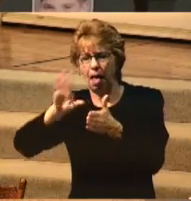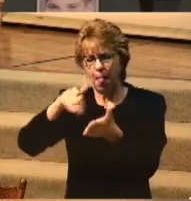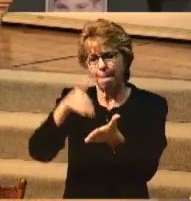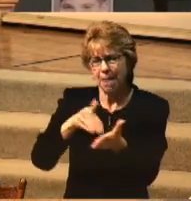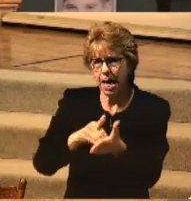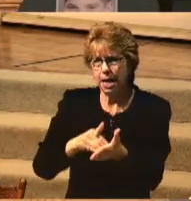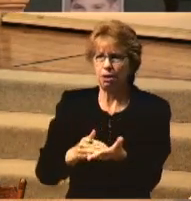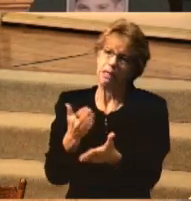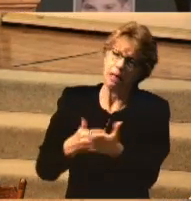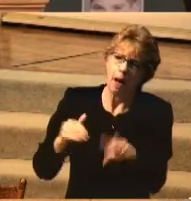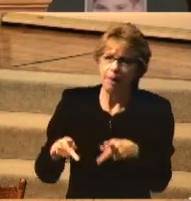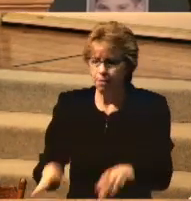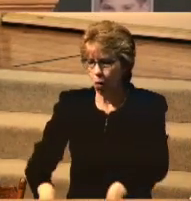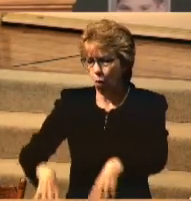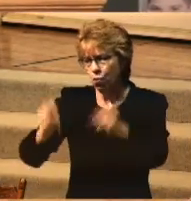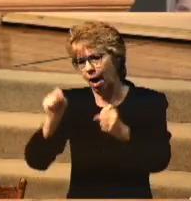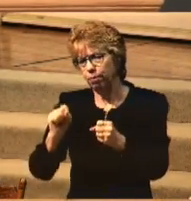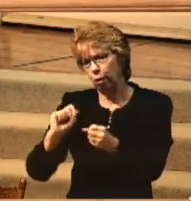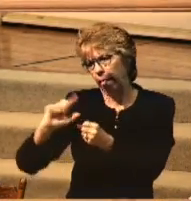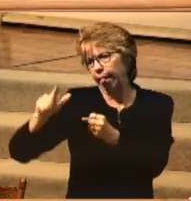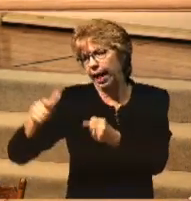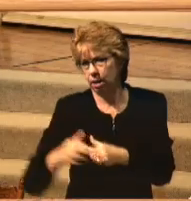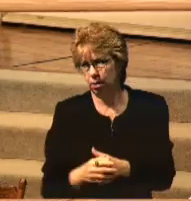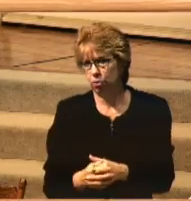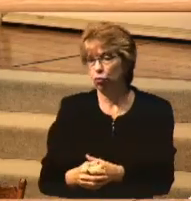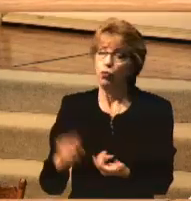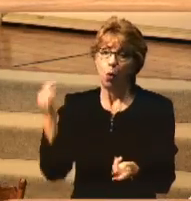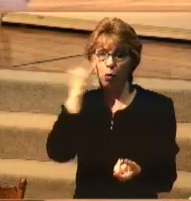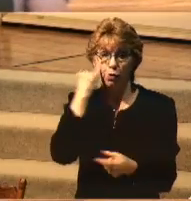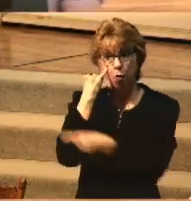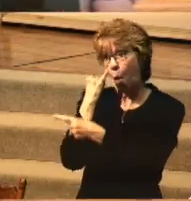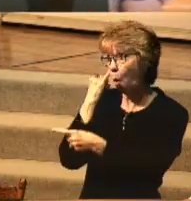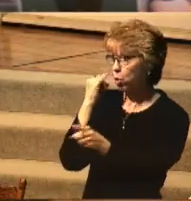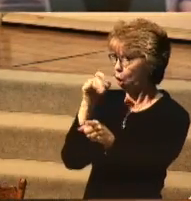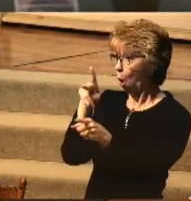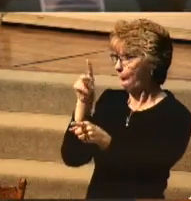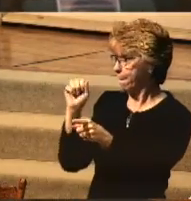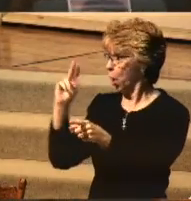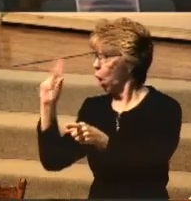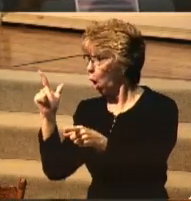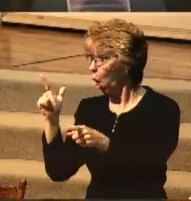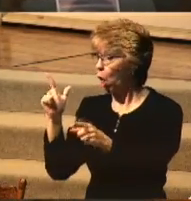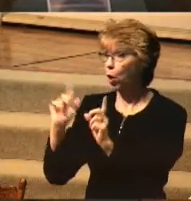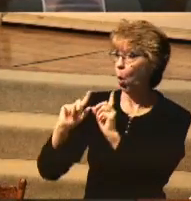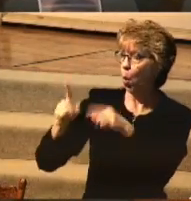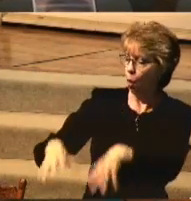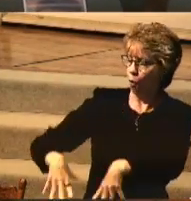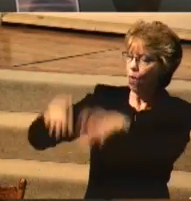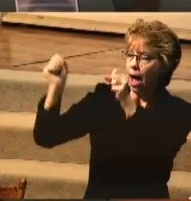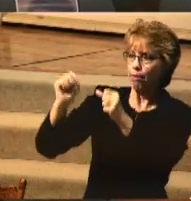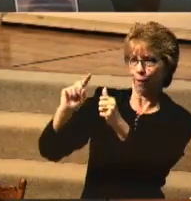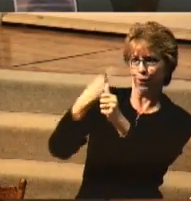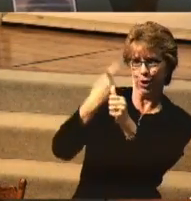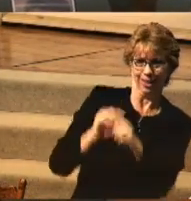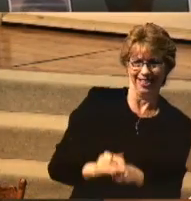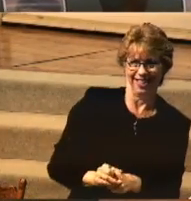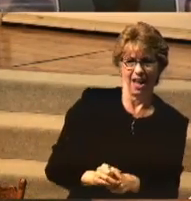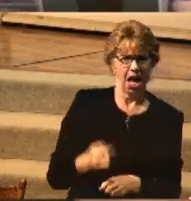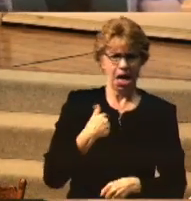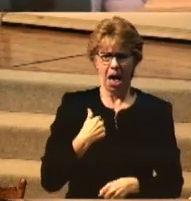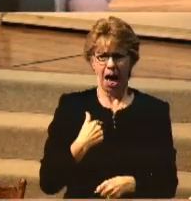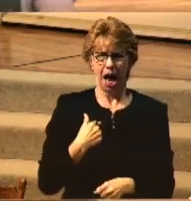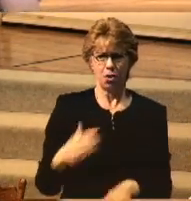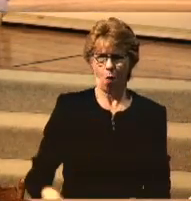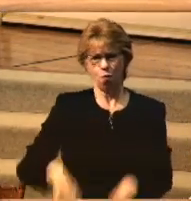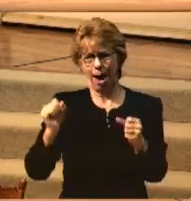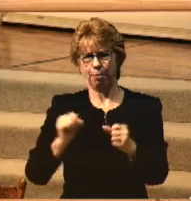in the rapture. So if Brother Paul, if he goes up in the beginning of the rapture, and I don't go up